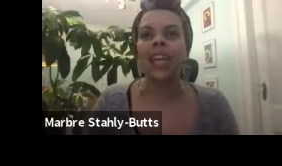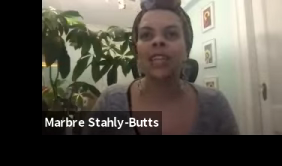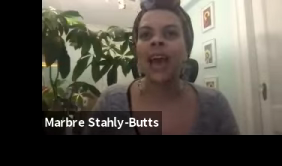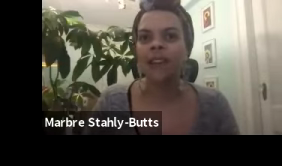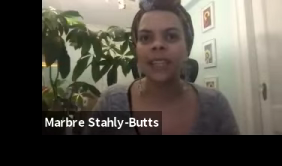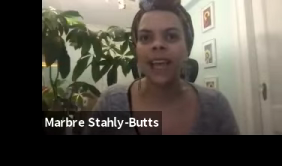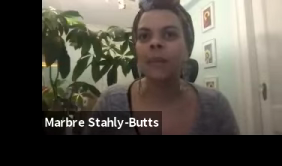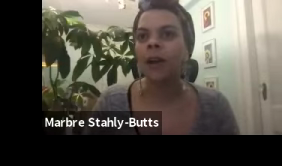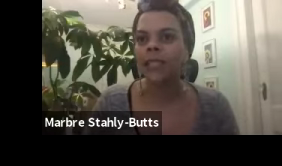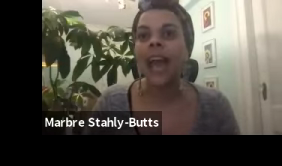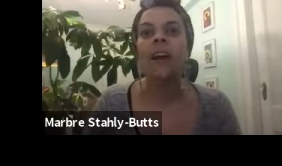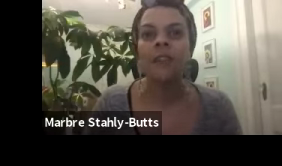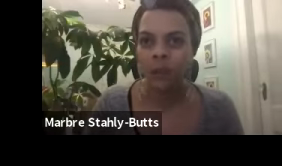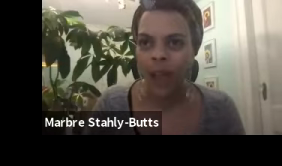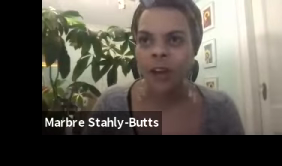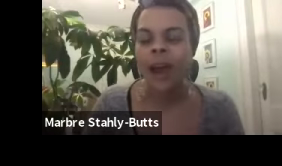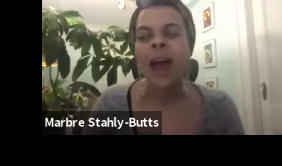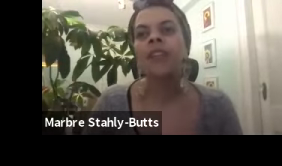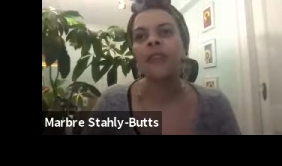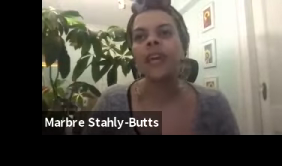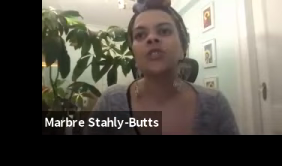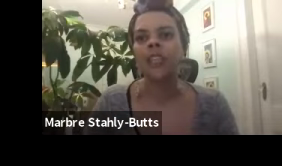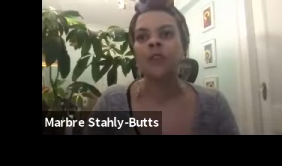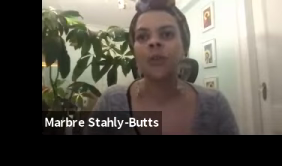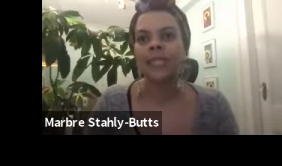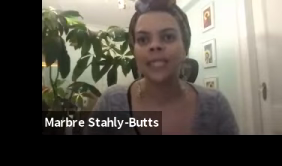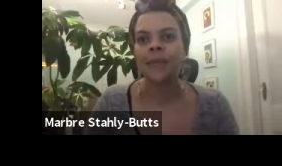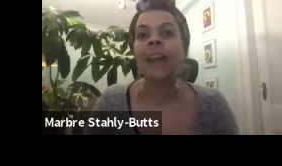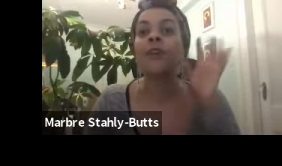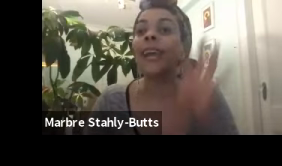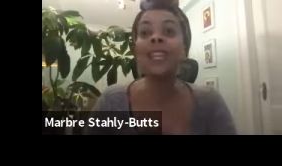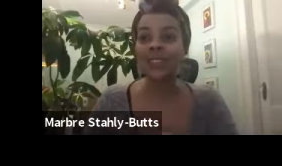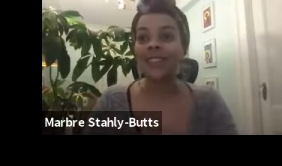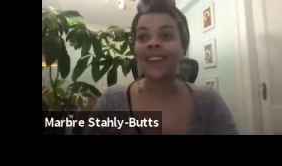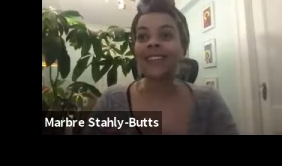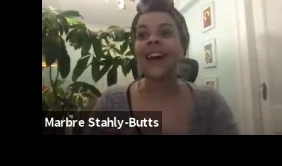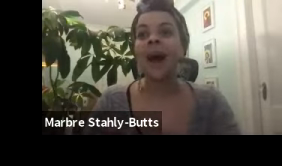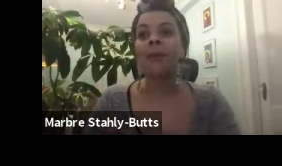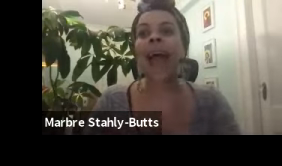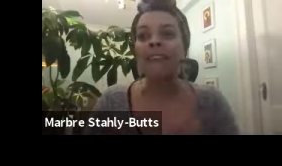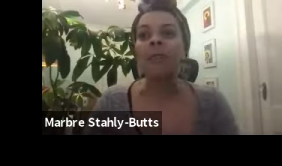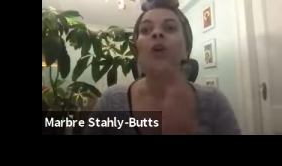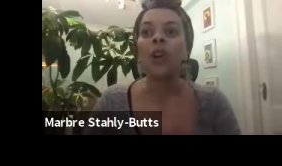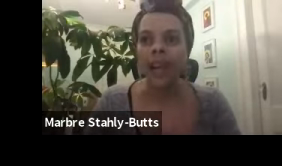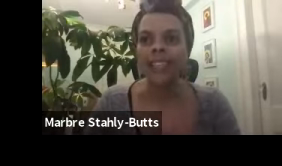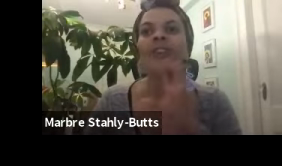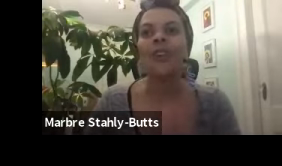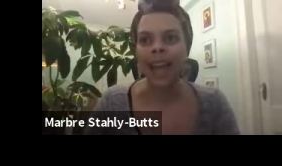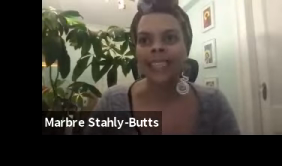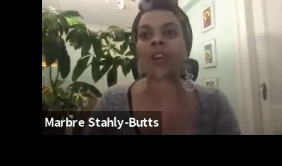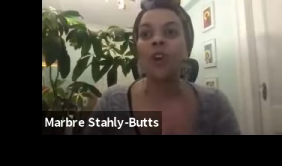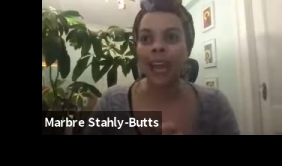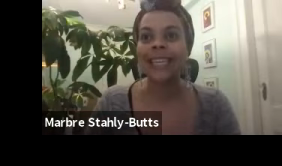is engage in everyday democracy everywhere, and three is transform the system. And for each of these, we have to be